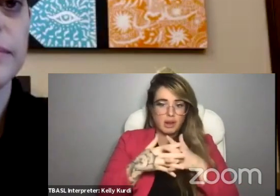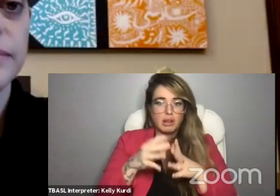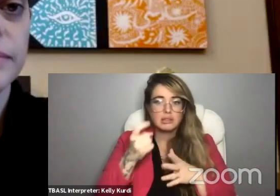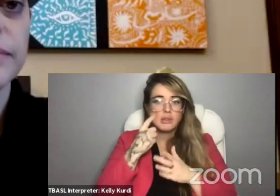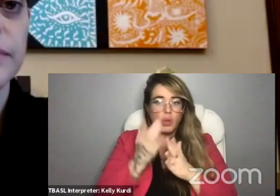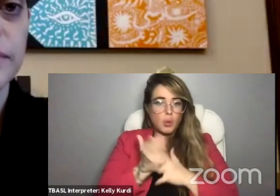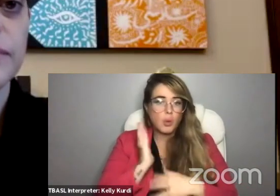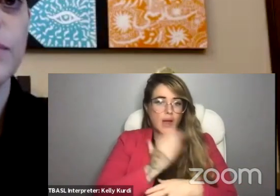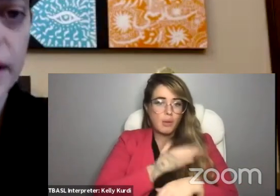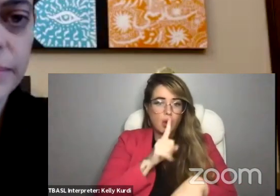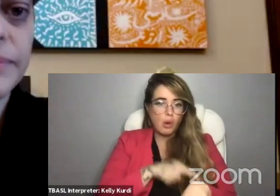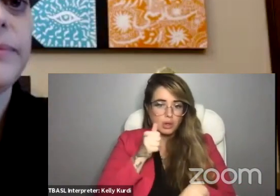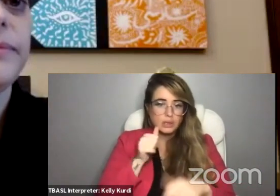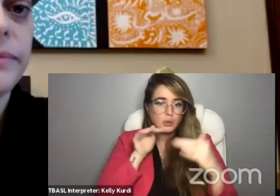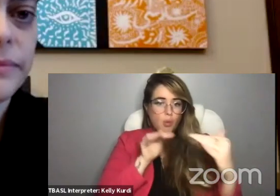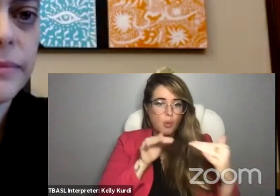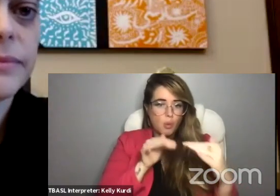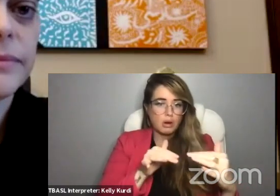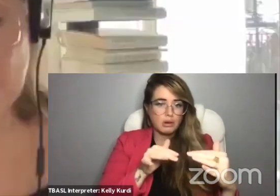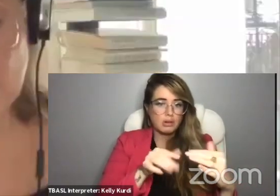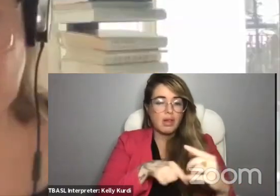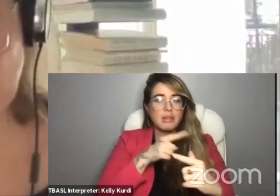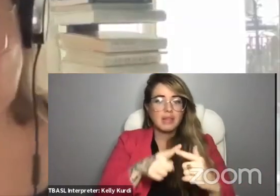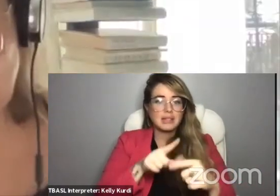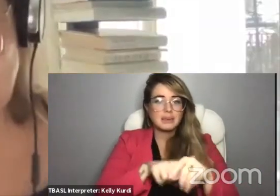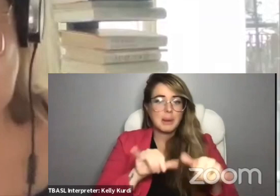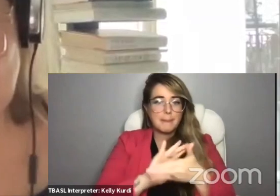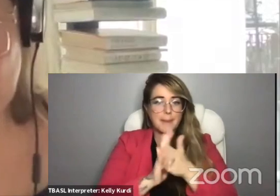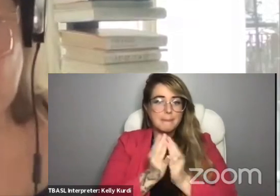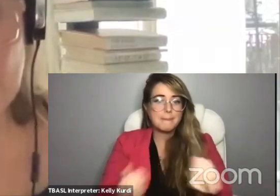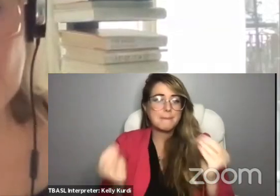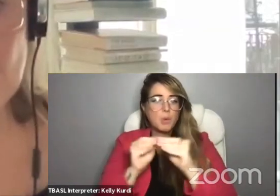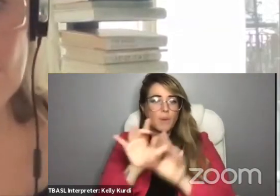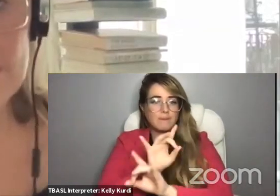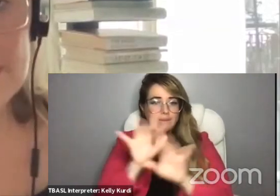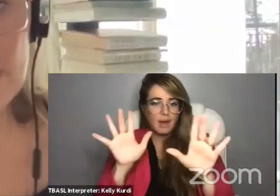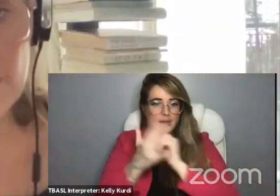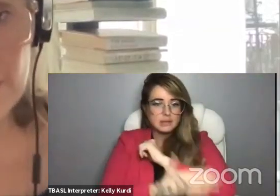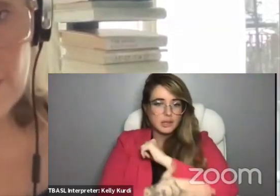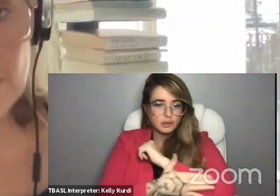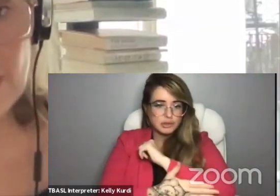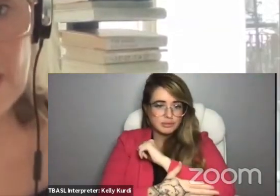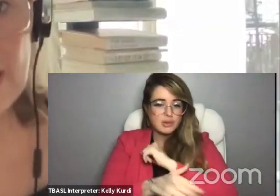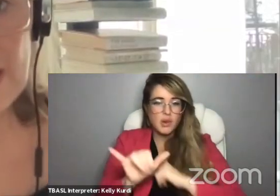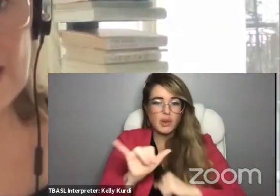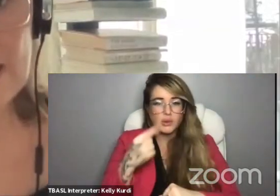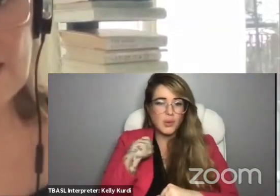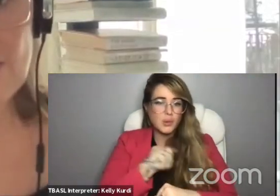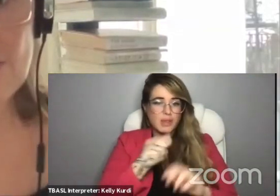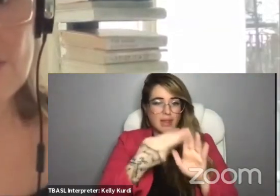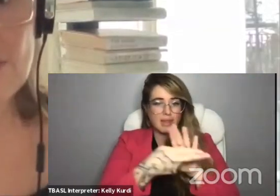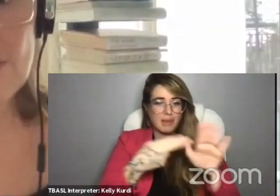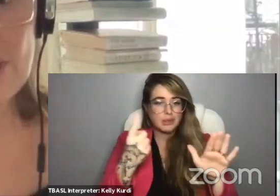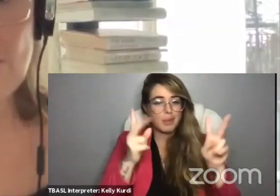more violent country. Right. And it's not a mistake that we labeled something a war on terror and